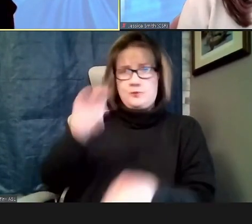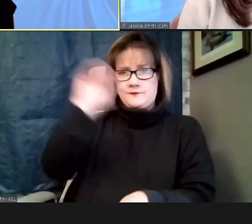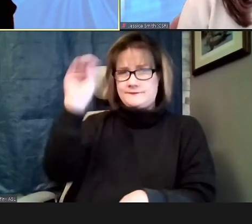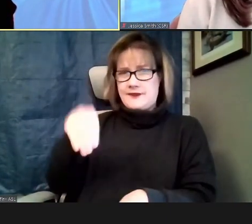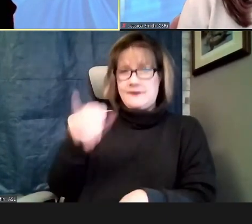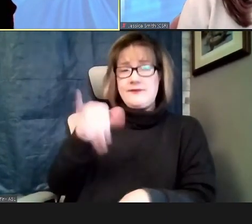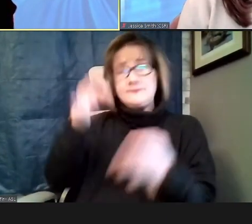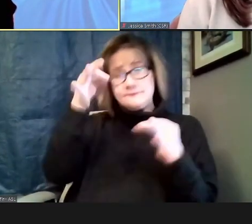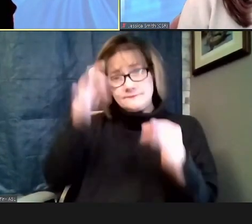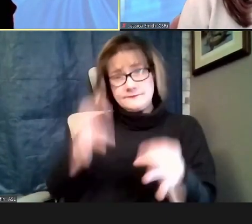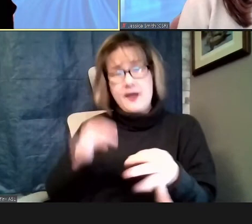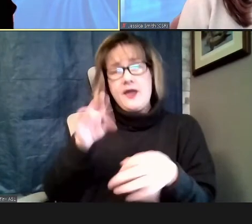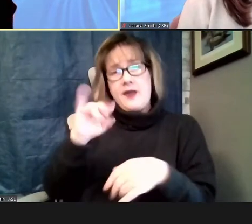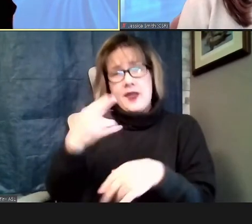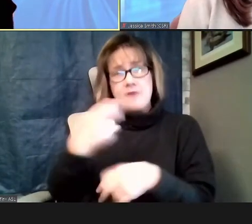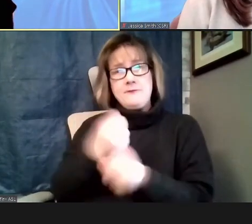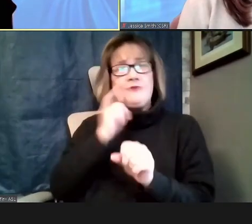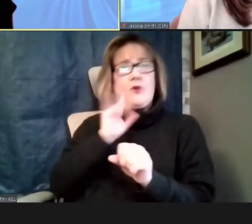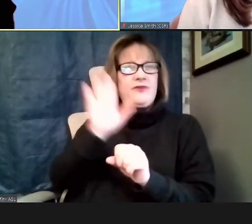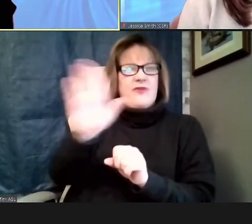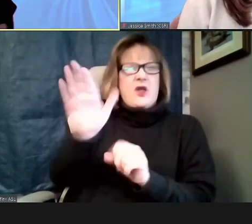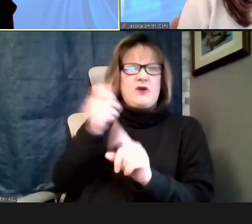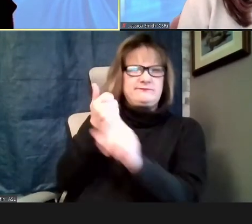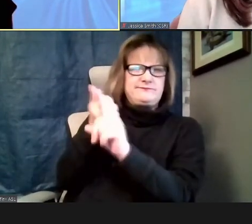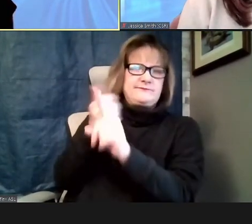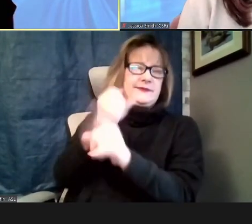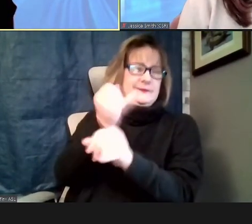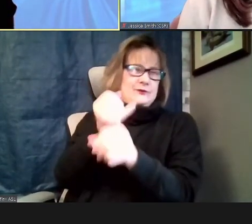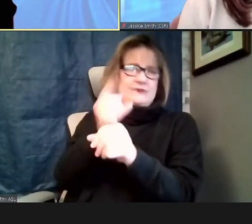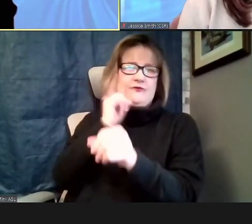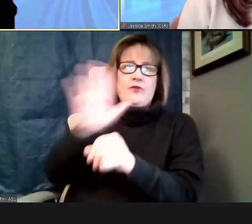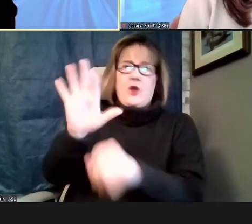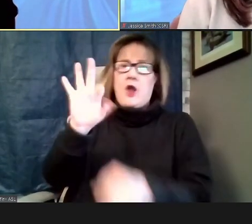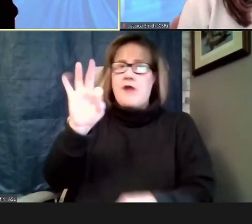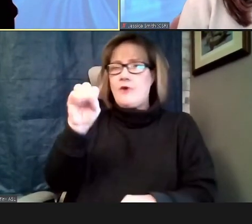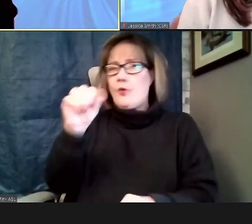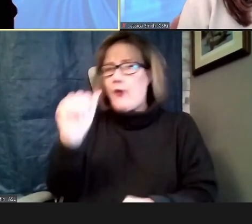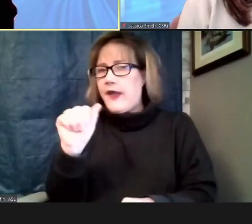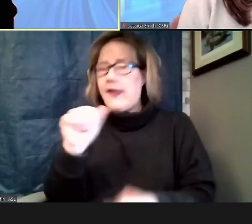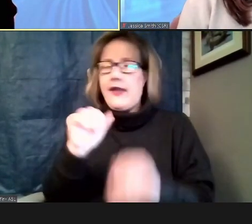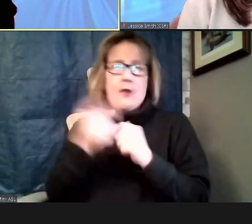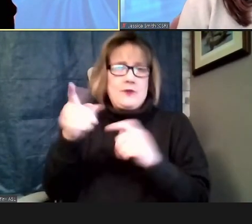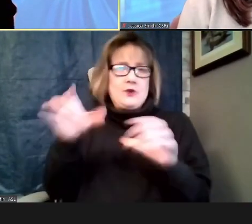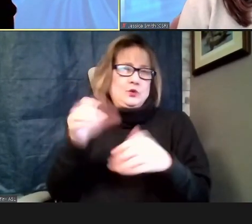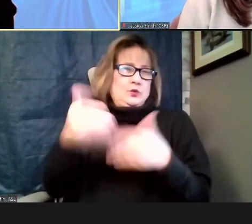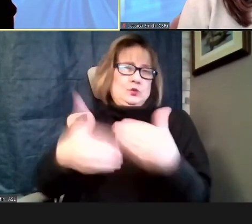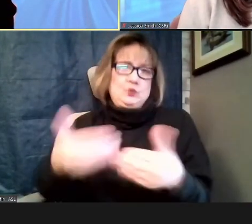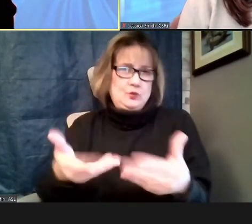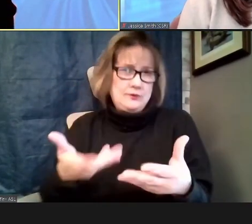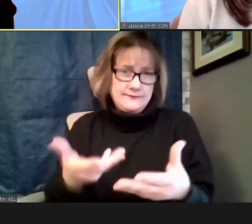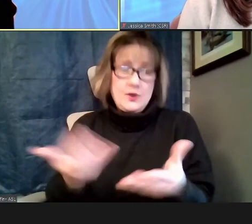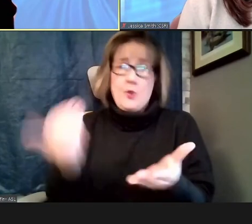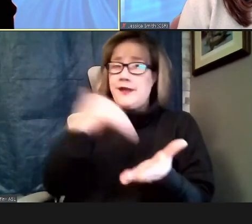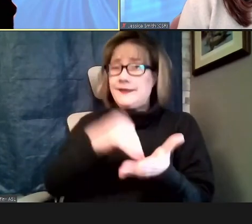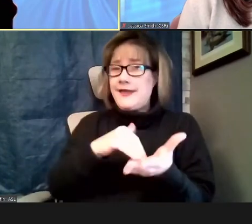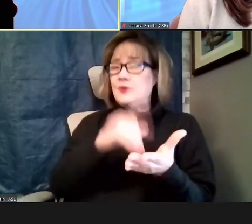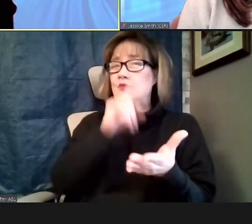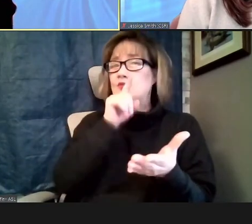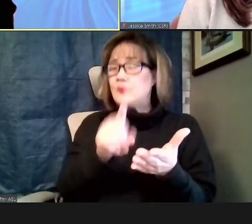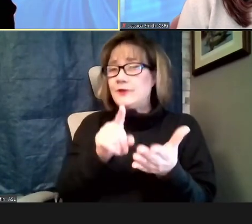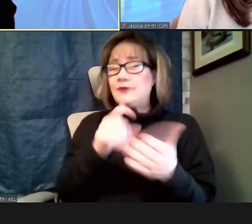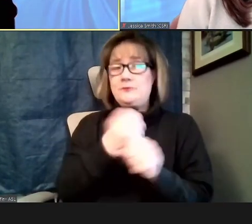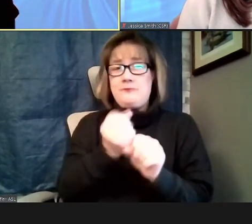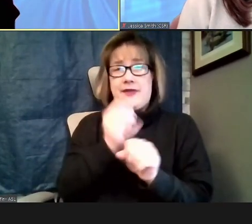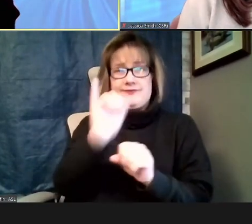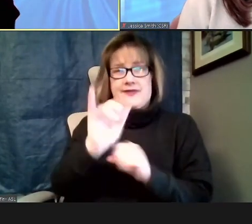the institute makes for that particular FOA or mechanism, et cetera. So again, really to make that kind